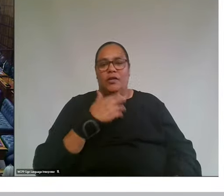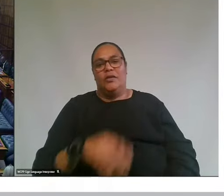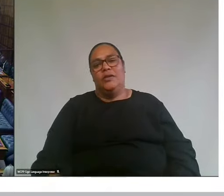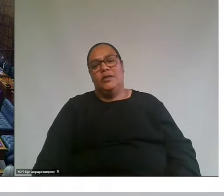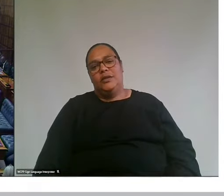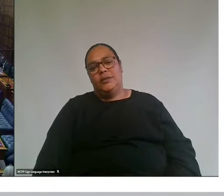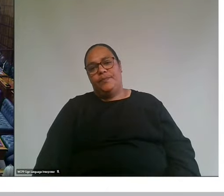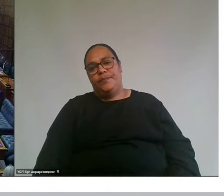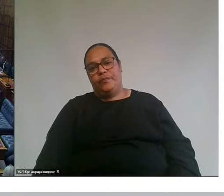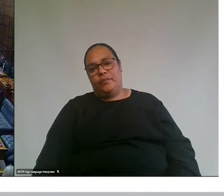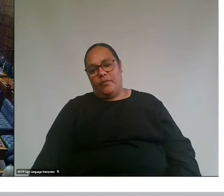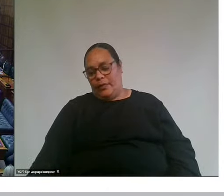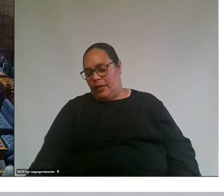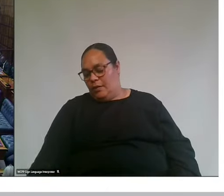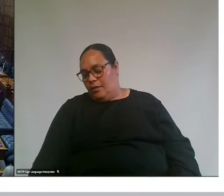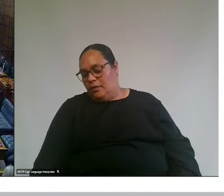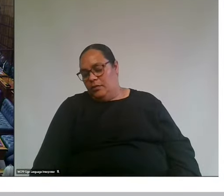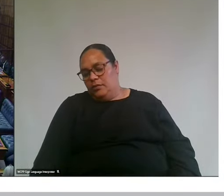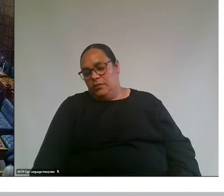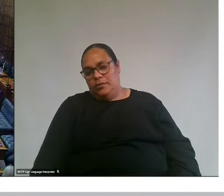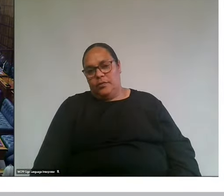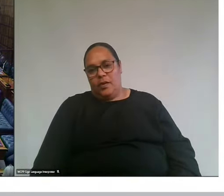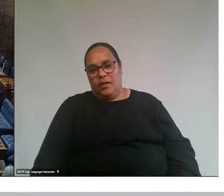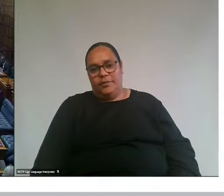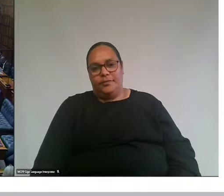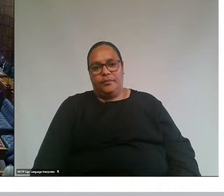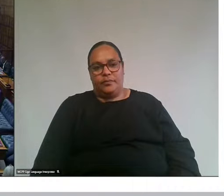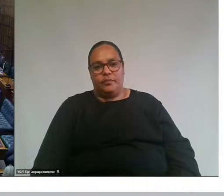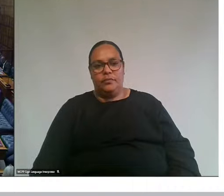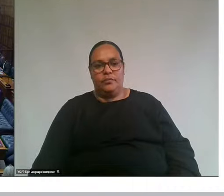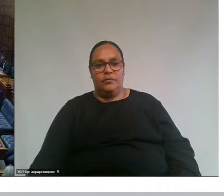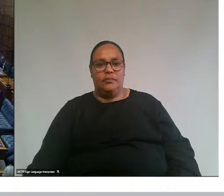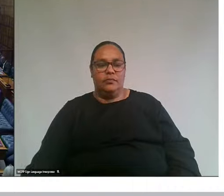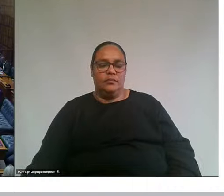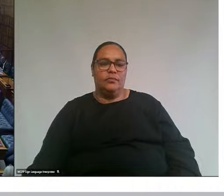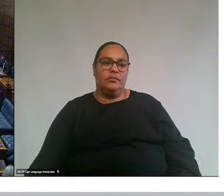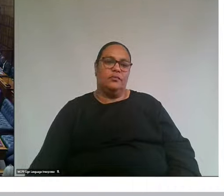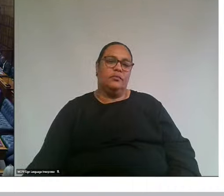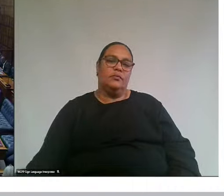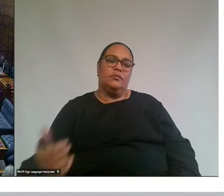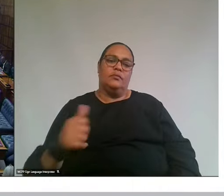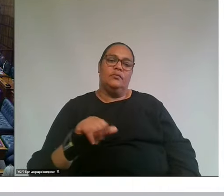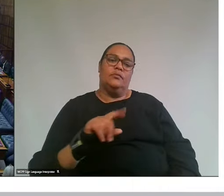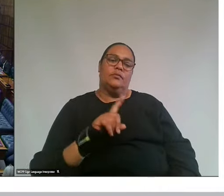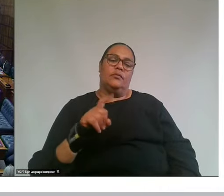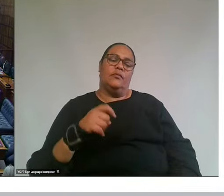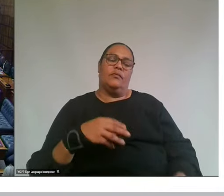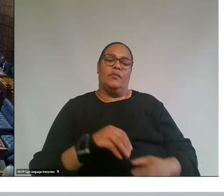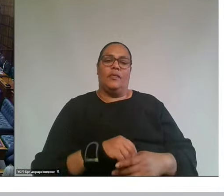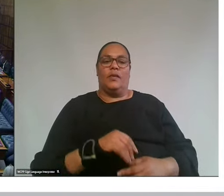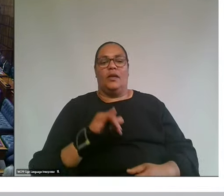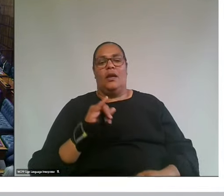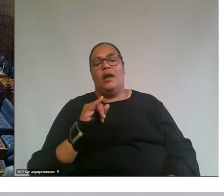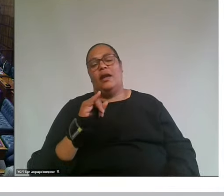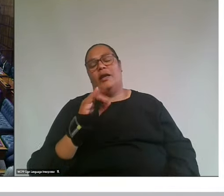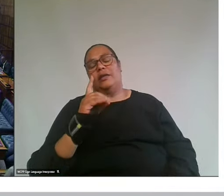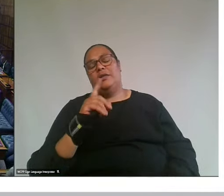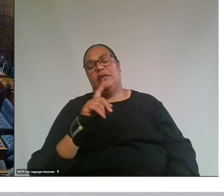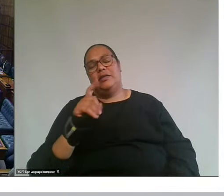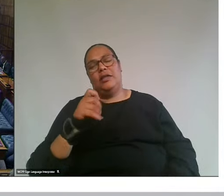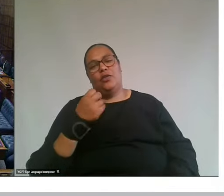thanks thanks John um the next question relates to idz or fre